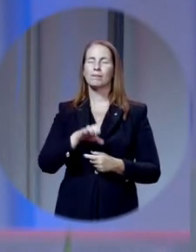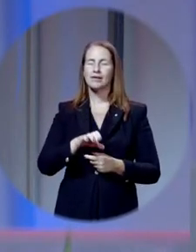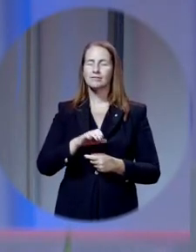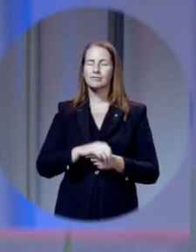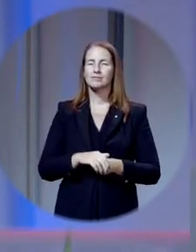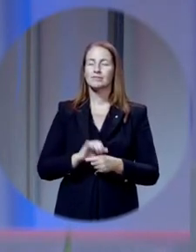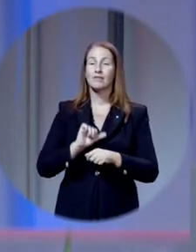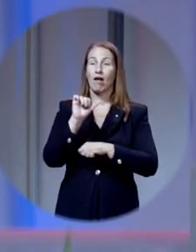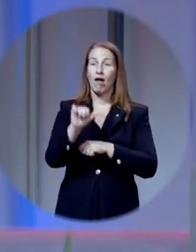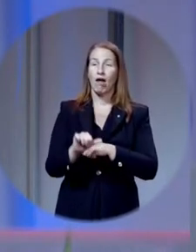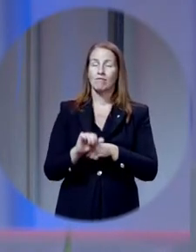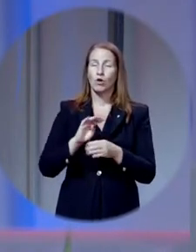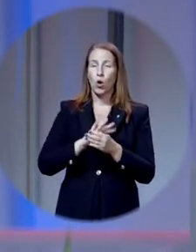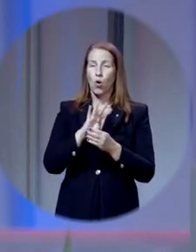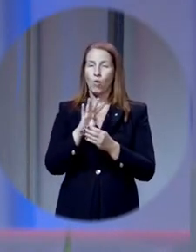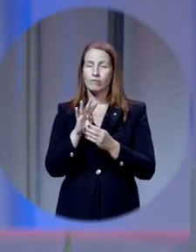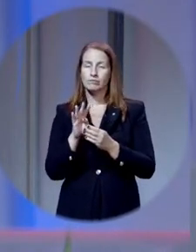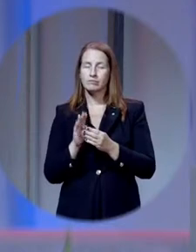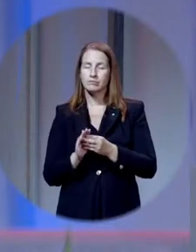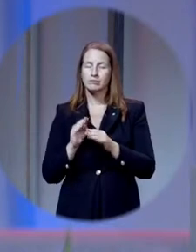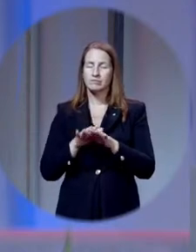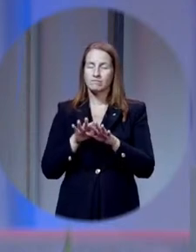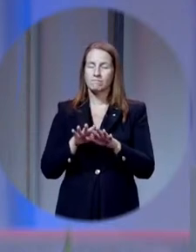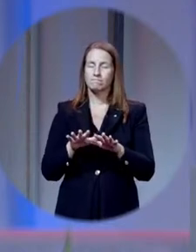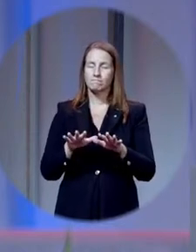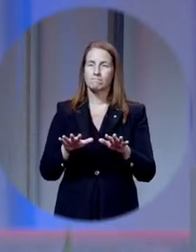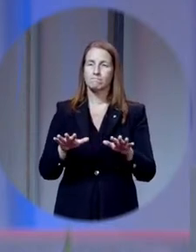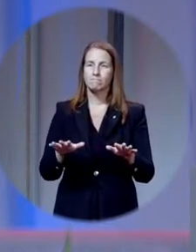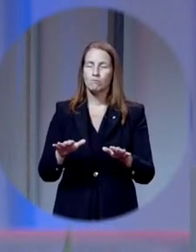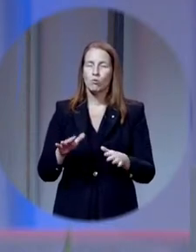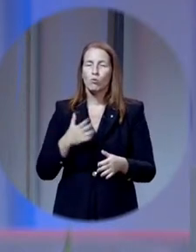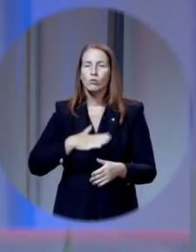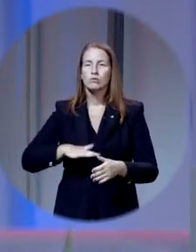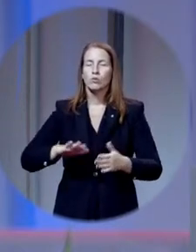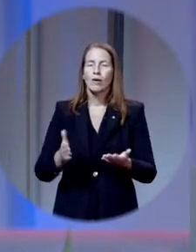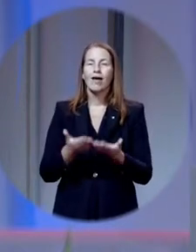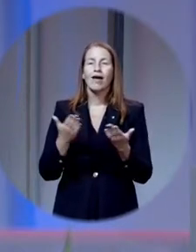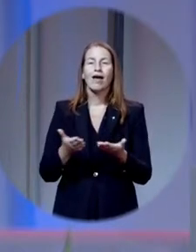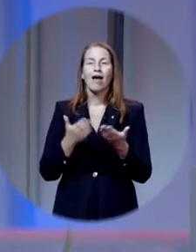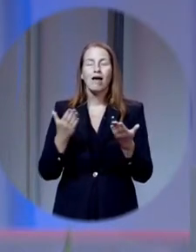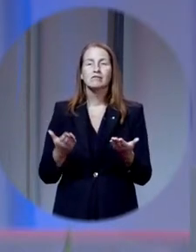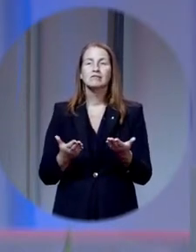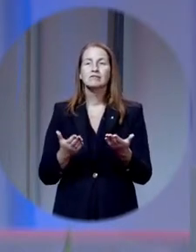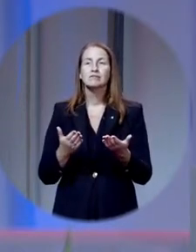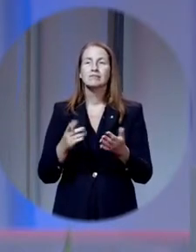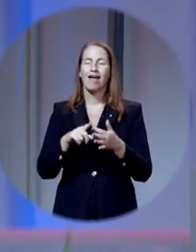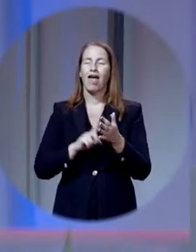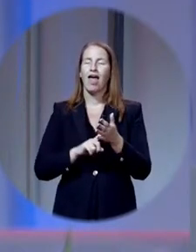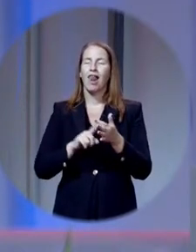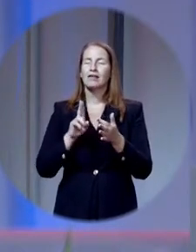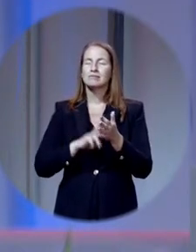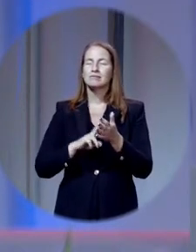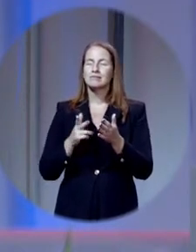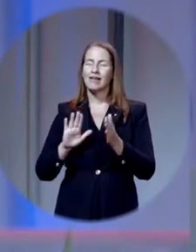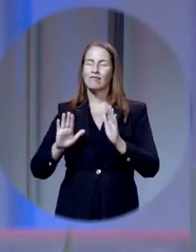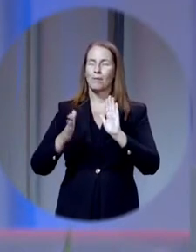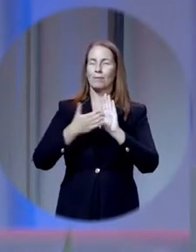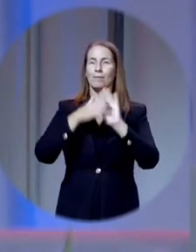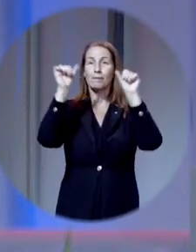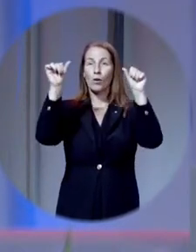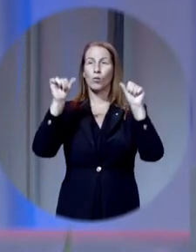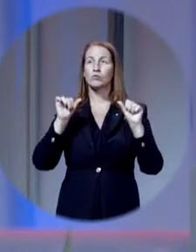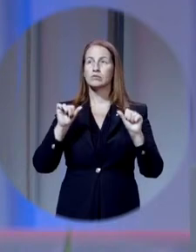COVID-19 pandemic to encourage thoughts about empathy, Helen installed posters on the London Underground asking us